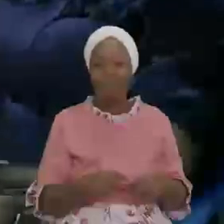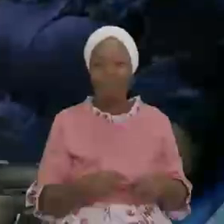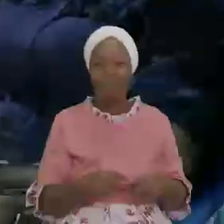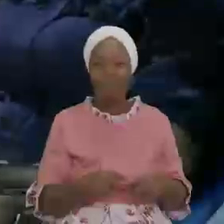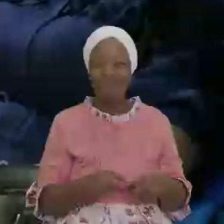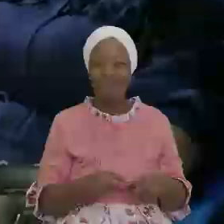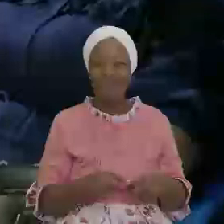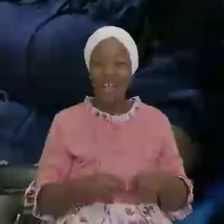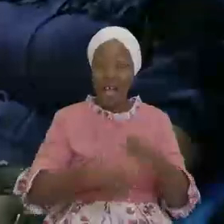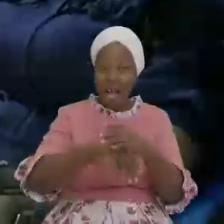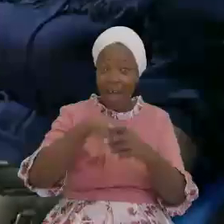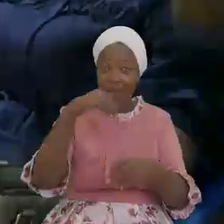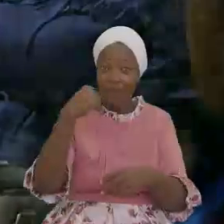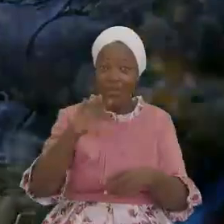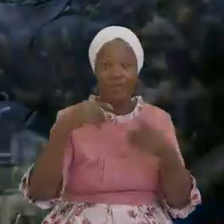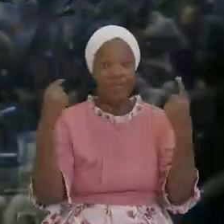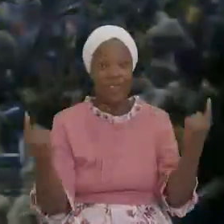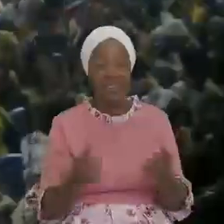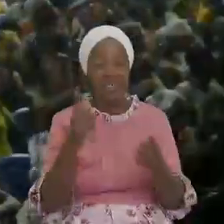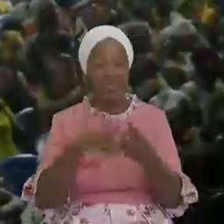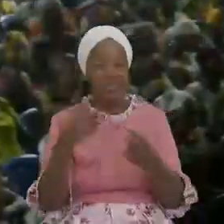Out of sin to the Savior.